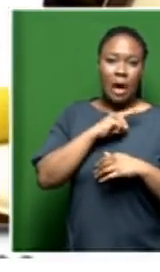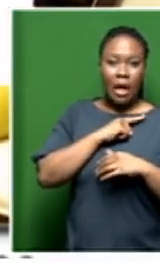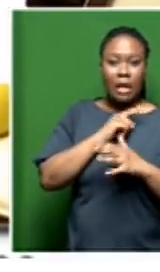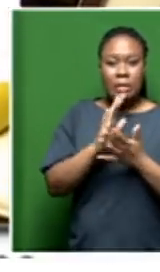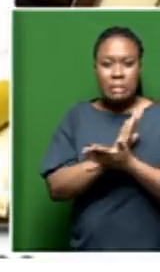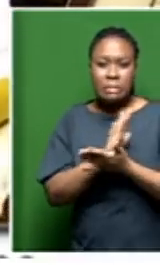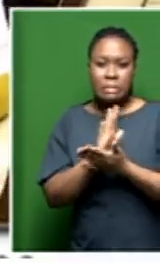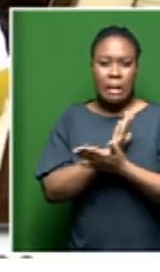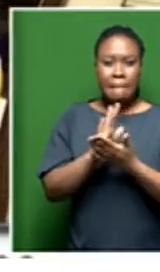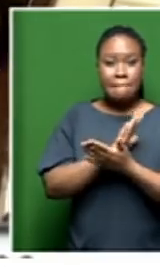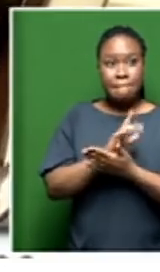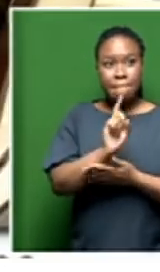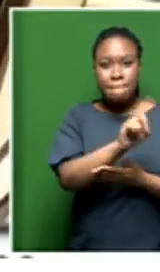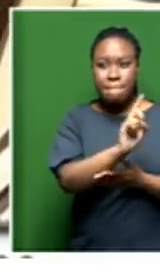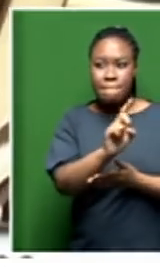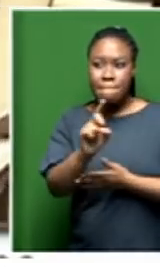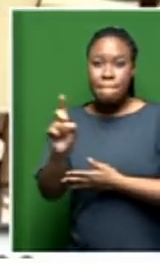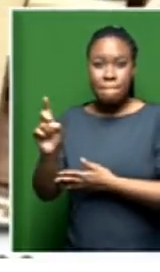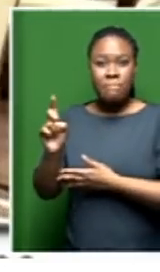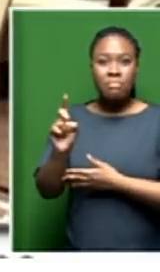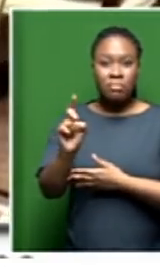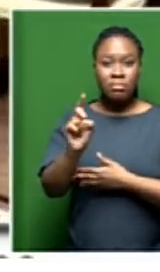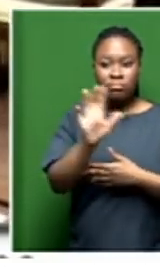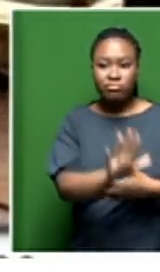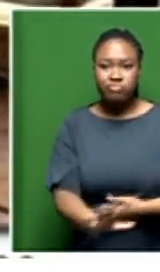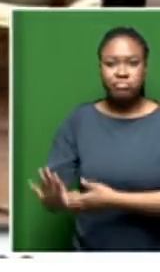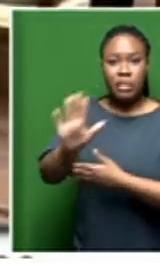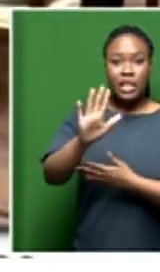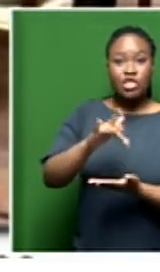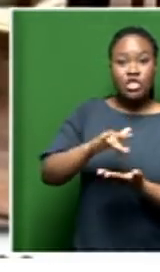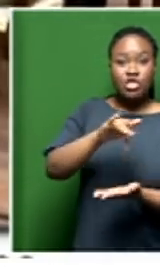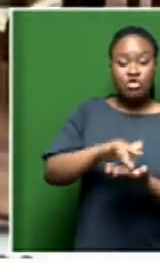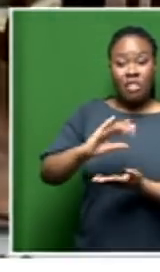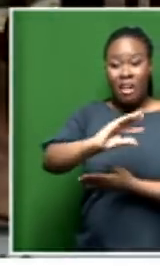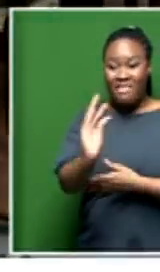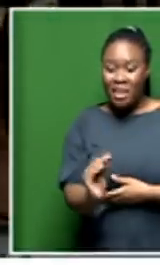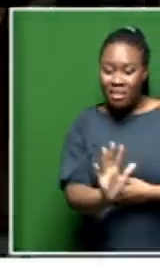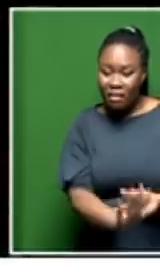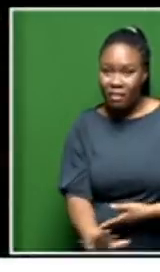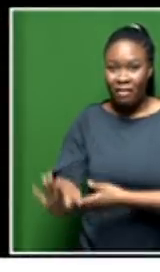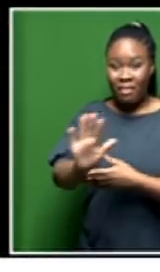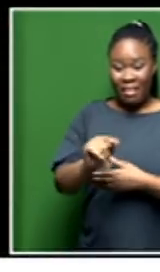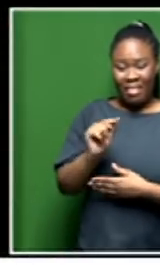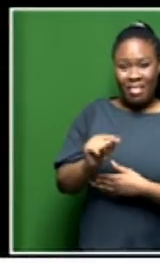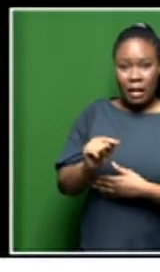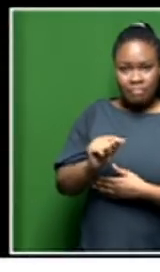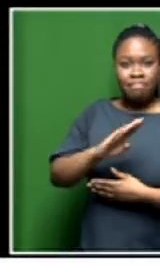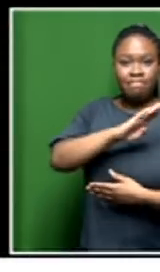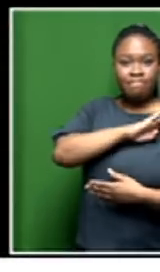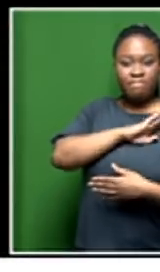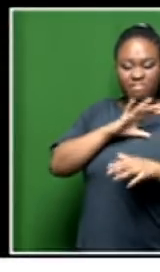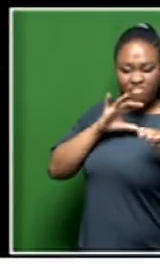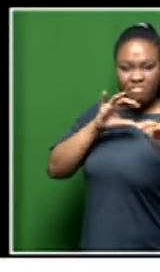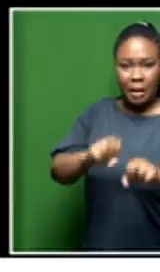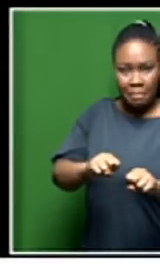these francophone areas, the Sahel region and the Central African Republic areas, are prone to coup d'etats.